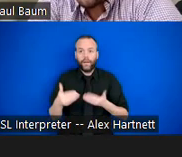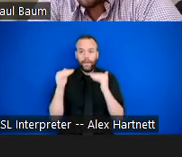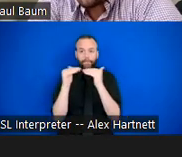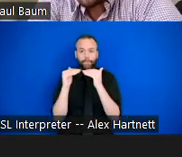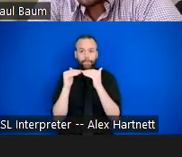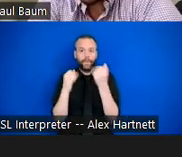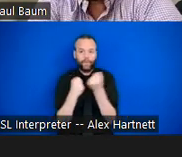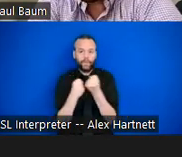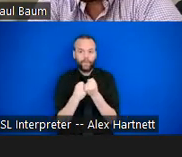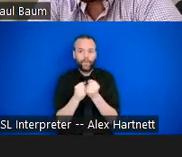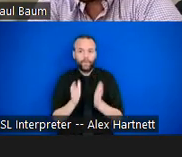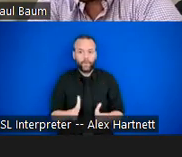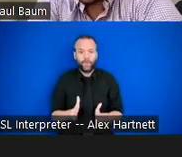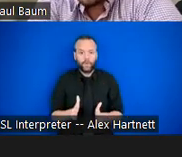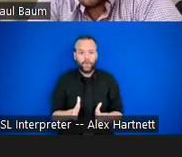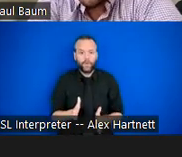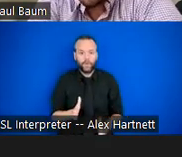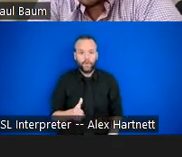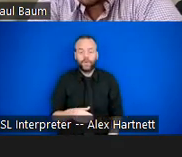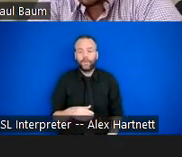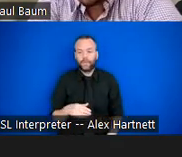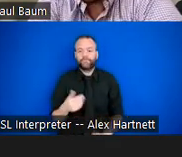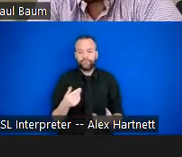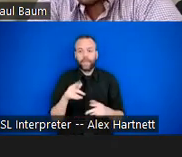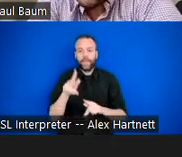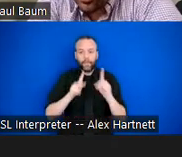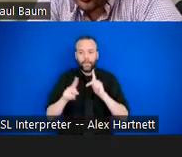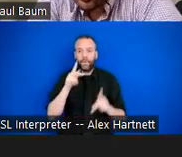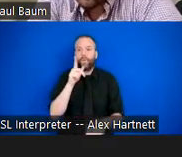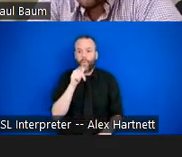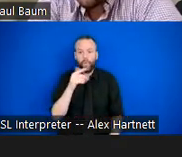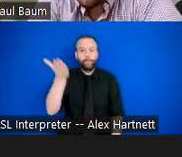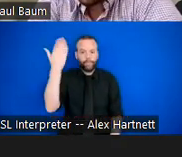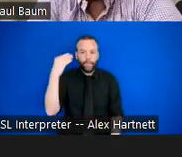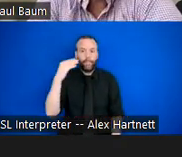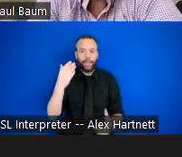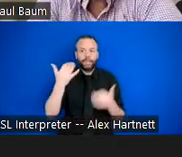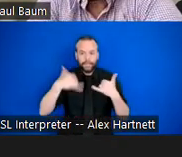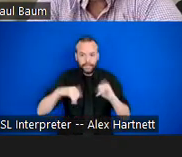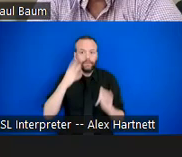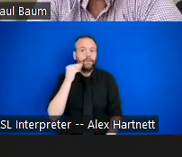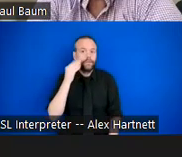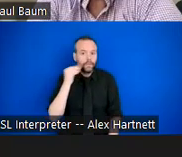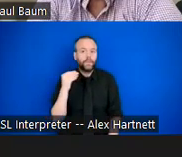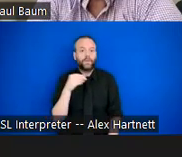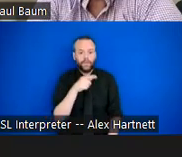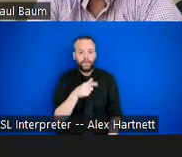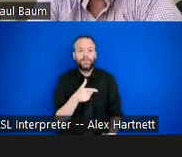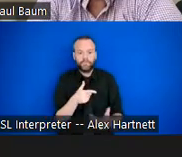affirming peer supports, but people with lived experience, multicultural, that are